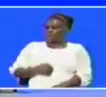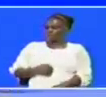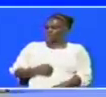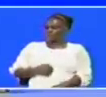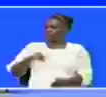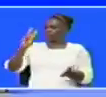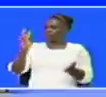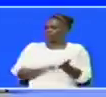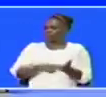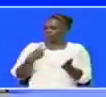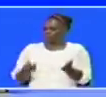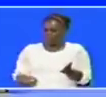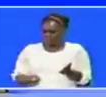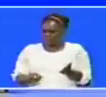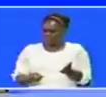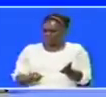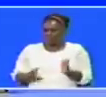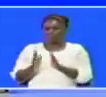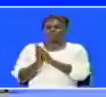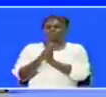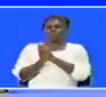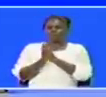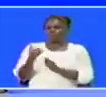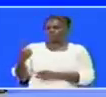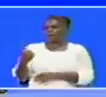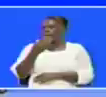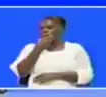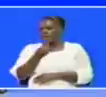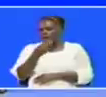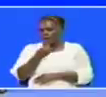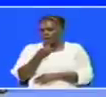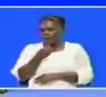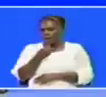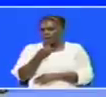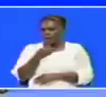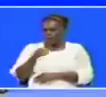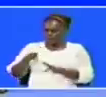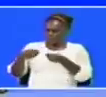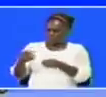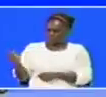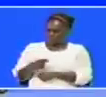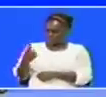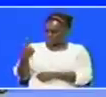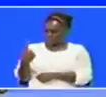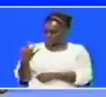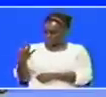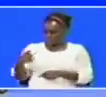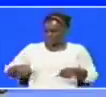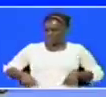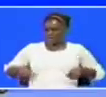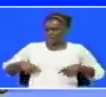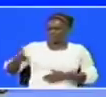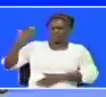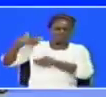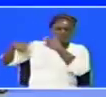operations fail. That is the story of Emmanuel Gitau, who was given 3 months to live by doctors way